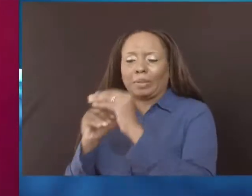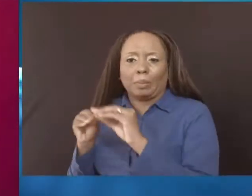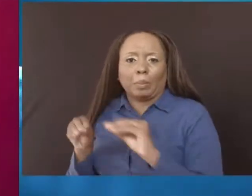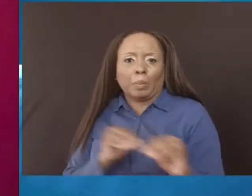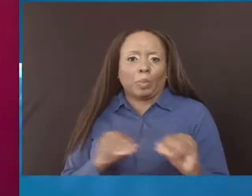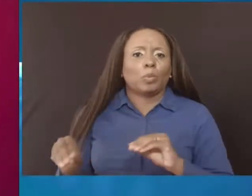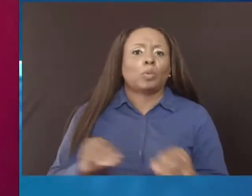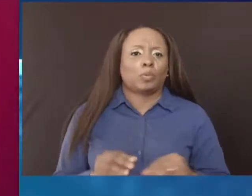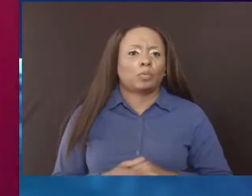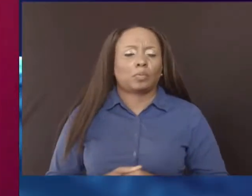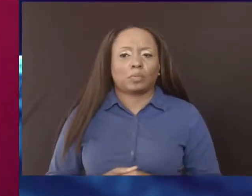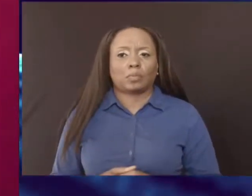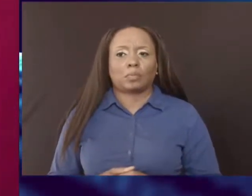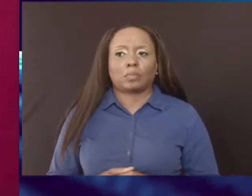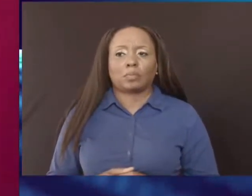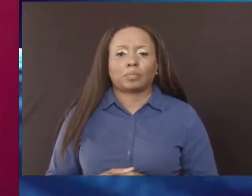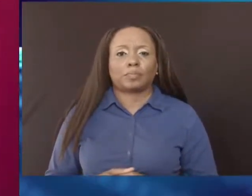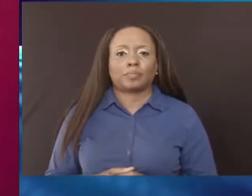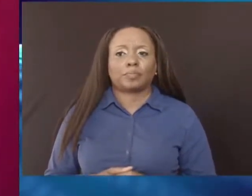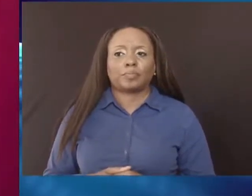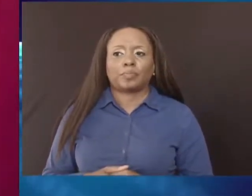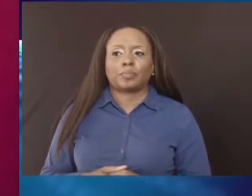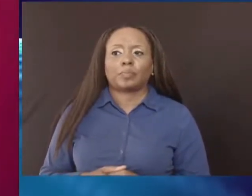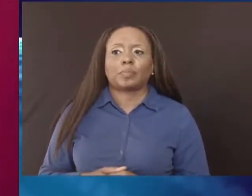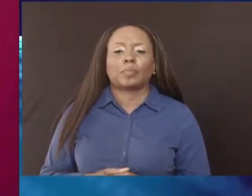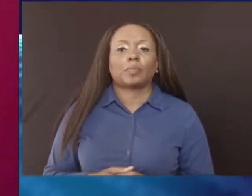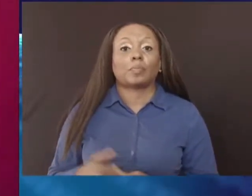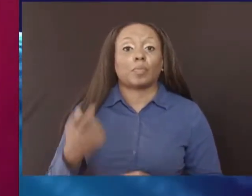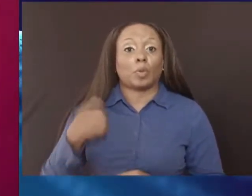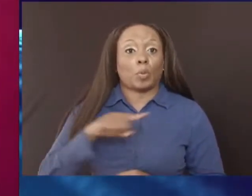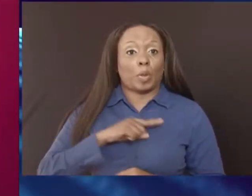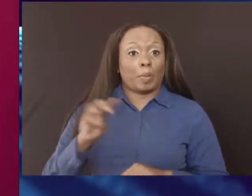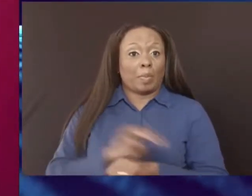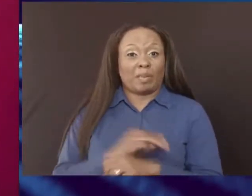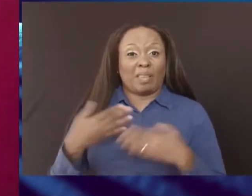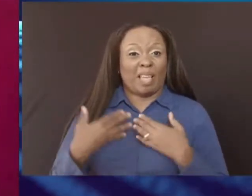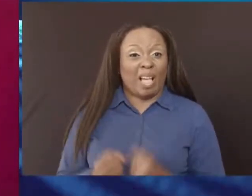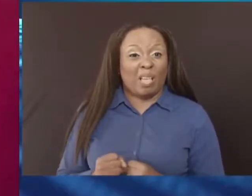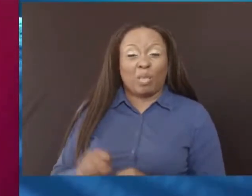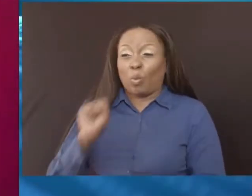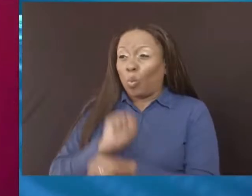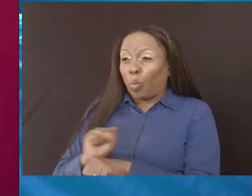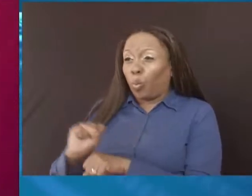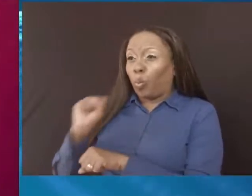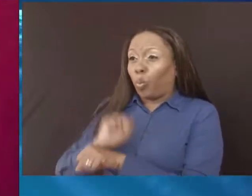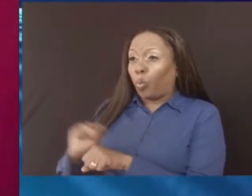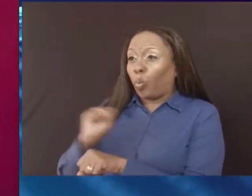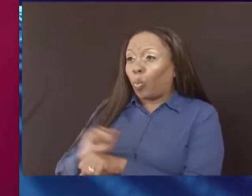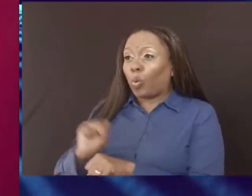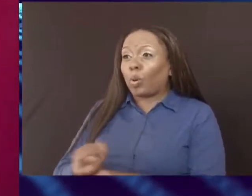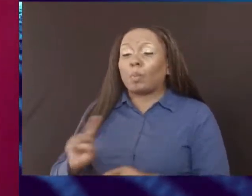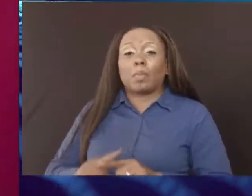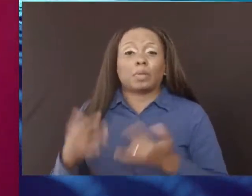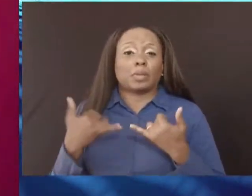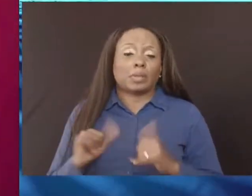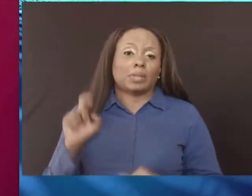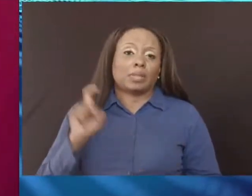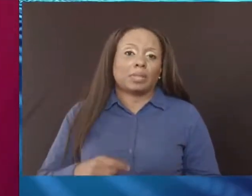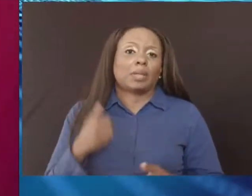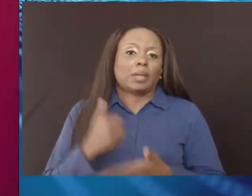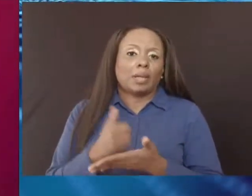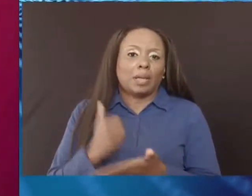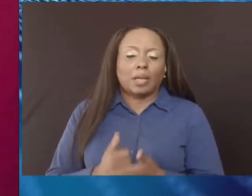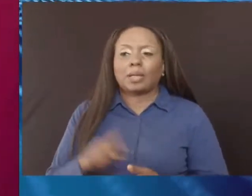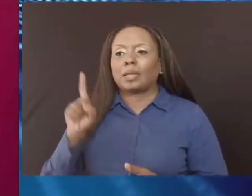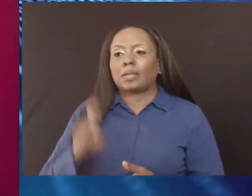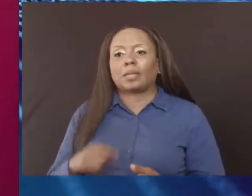So while we are out to all, from the Ministry of Health and the QH perspective, we need the cooperation, we need the